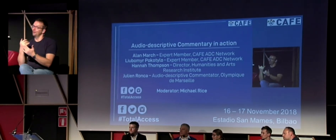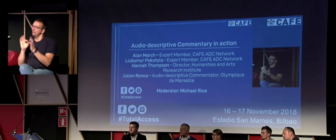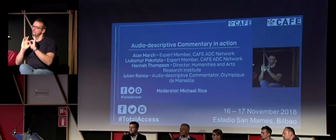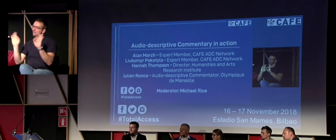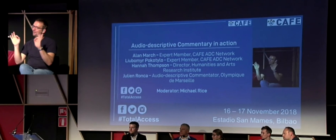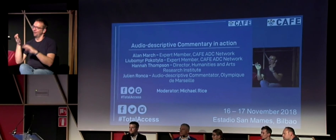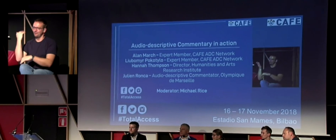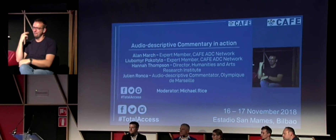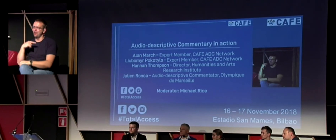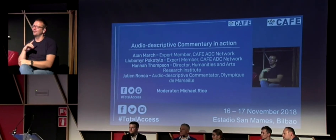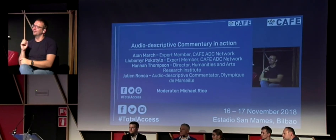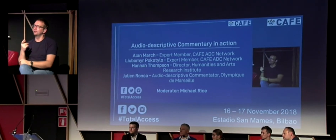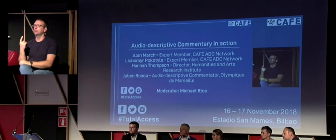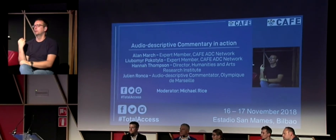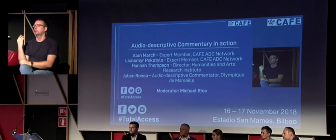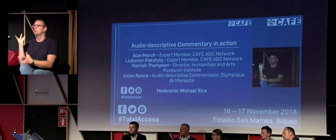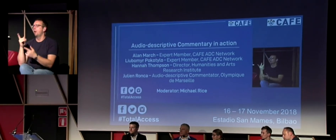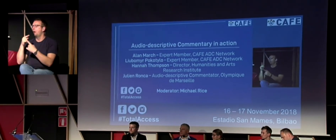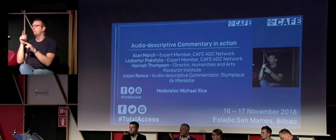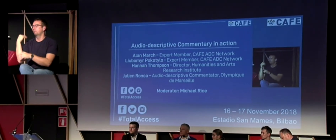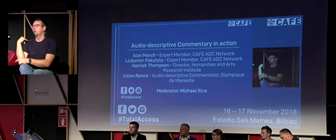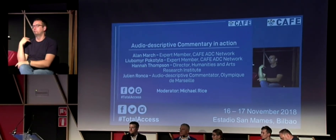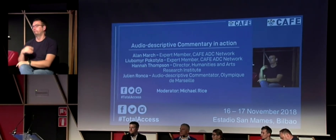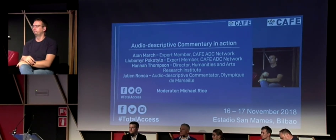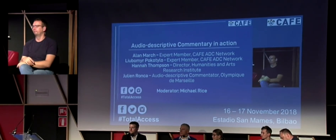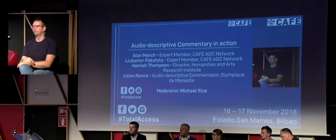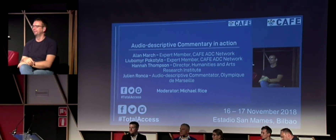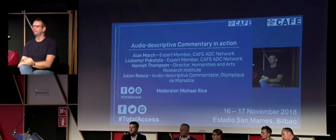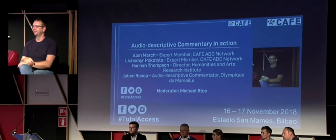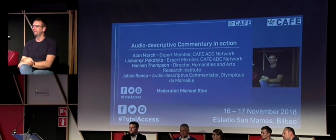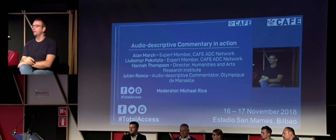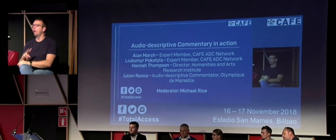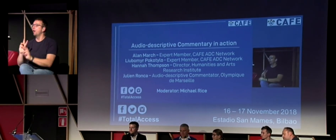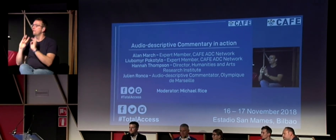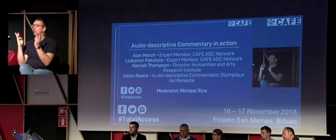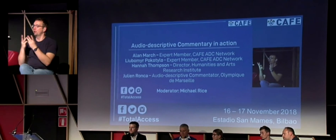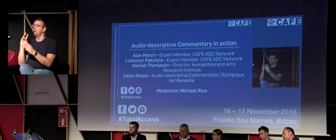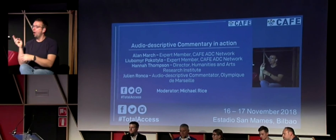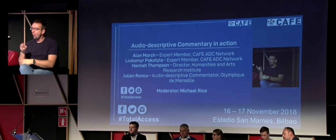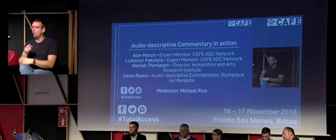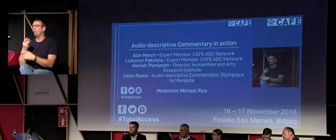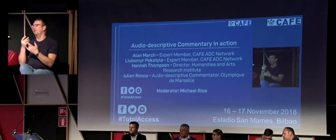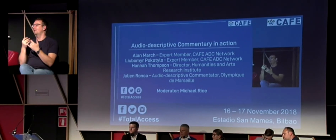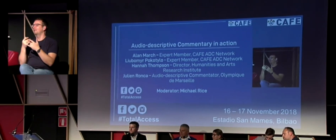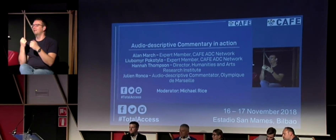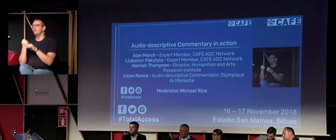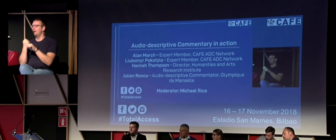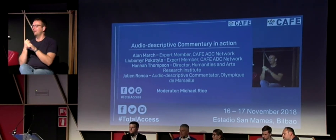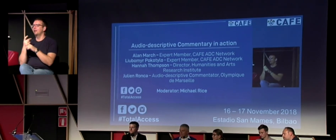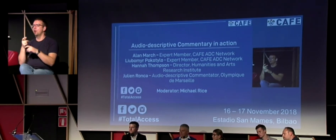of speaking with commentators because it was useful for radio as well as for the